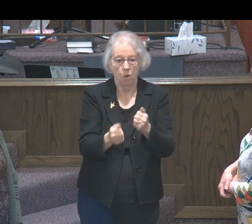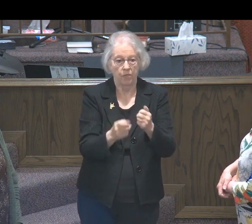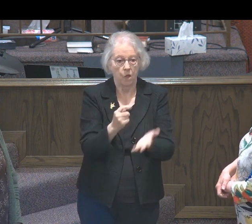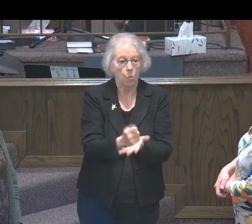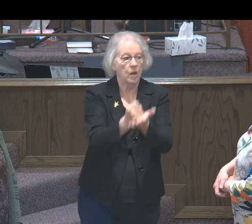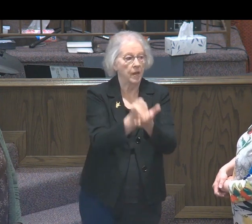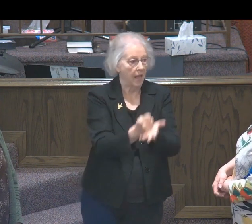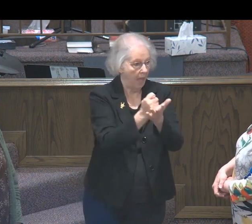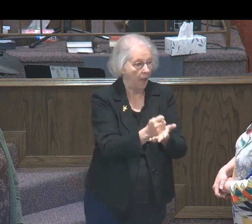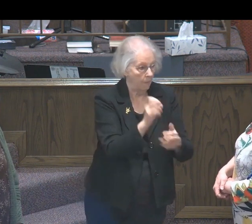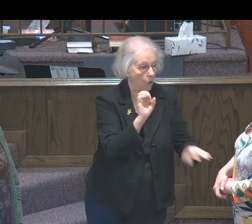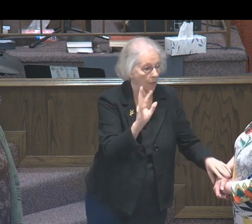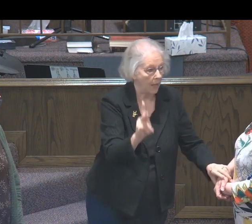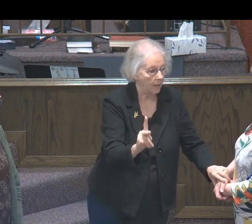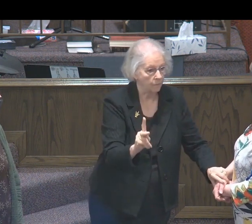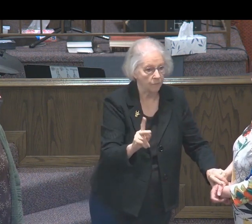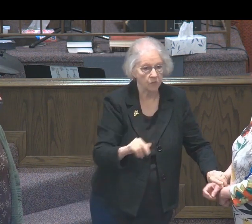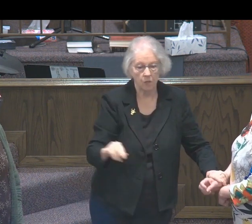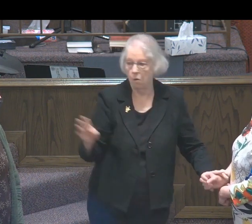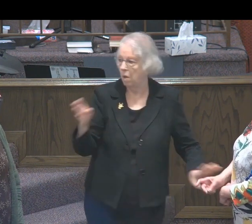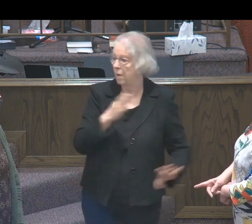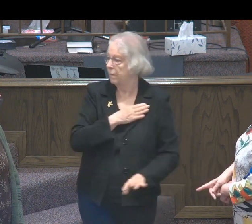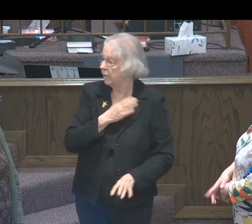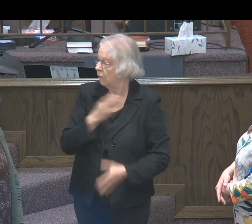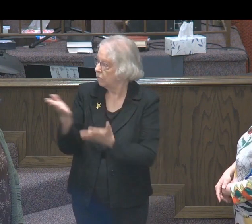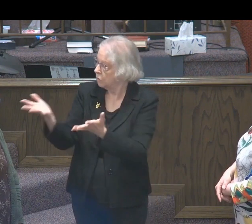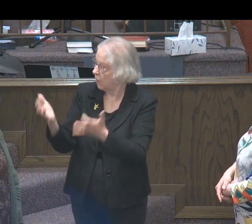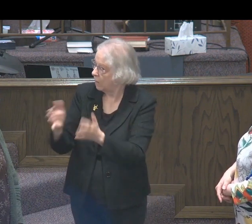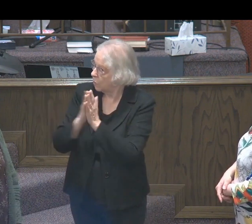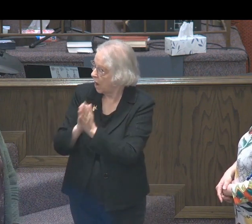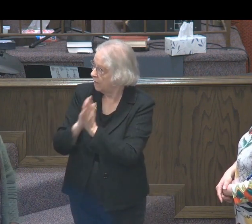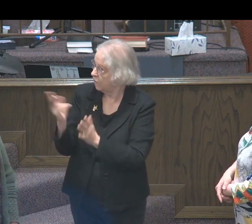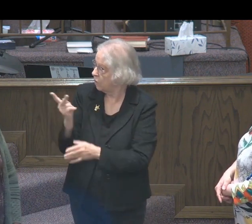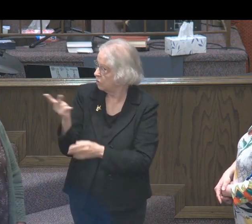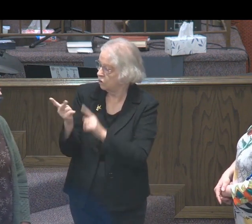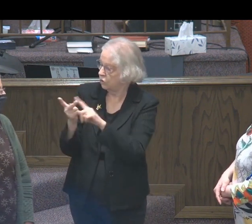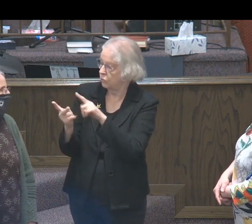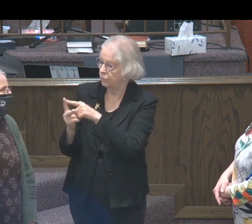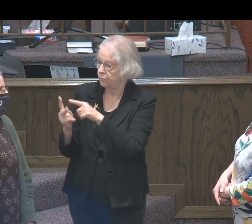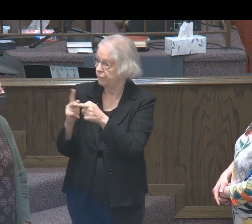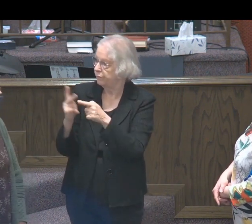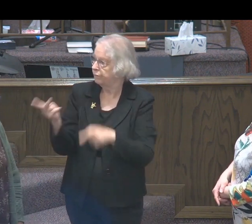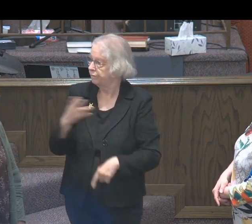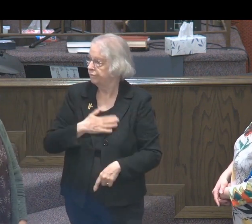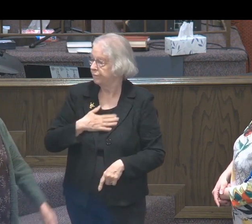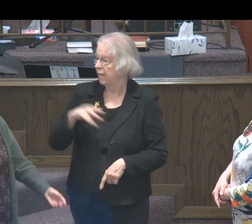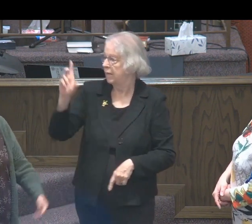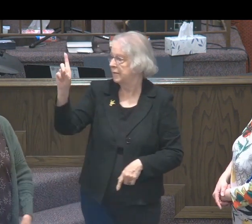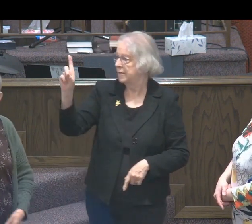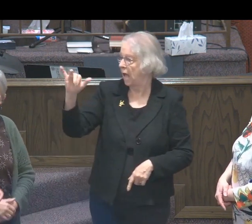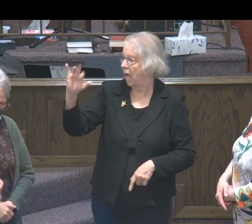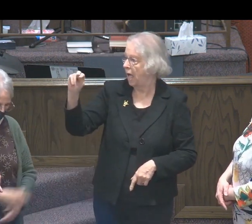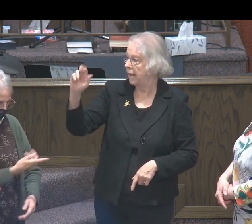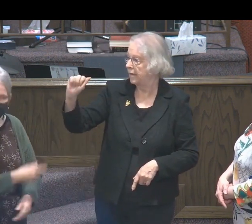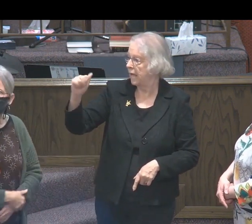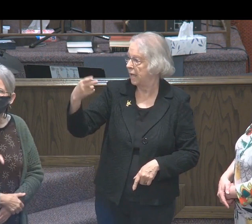and to be centered around the truth of your word, the